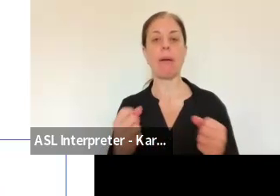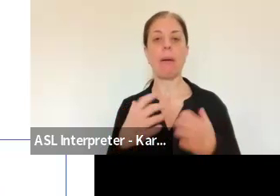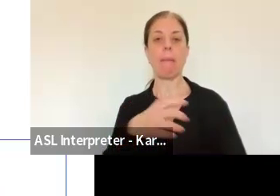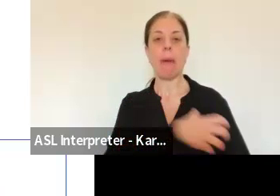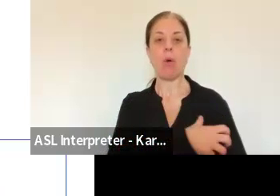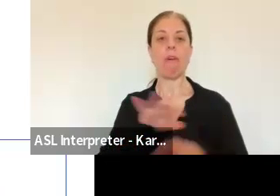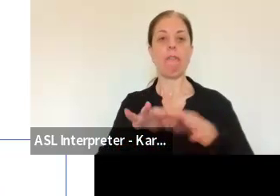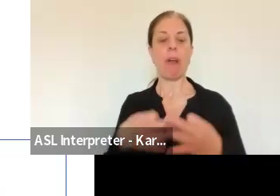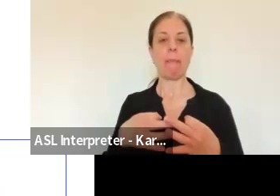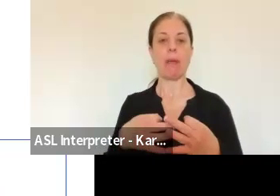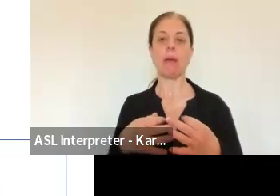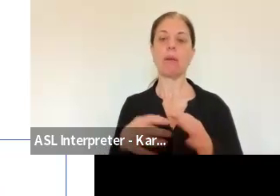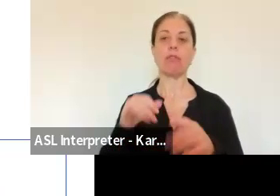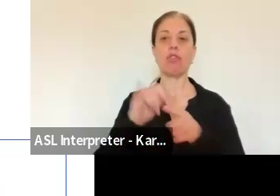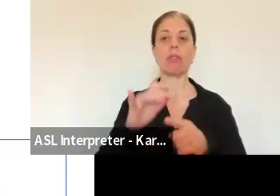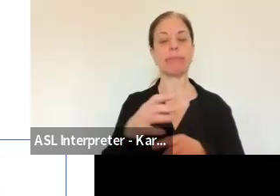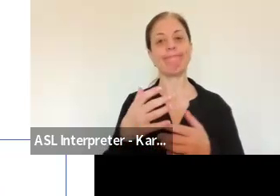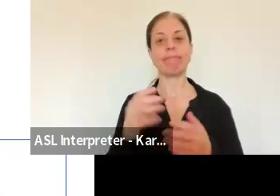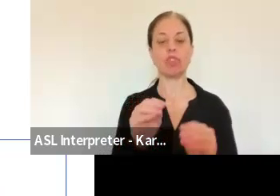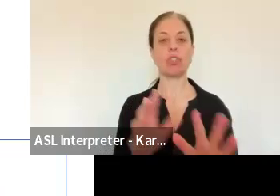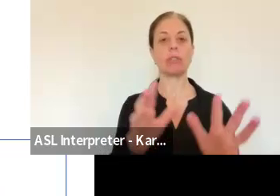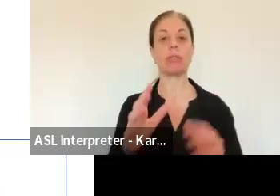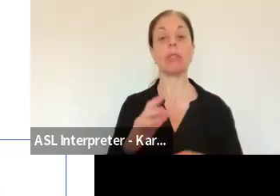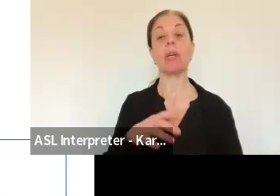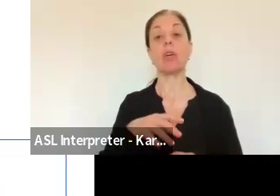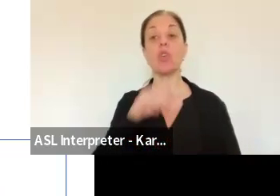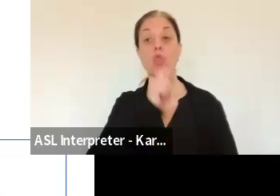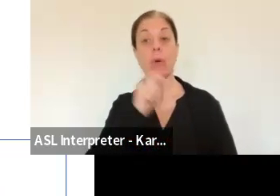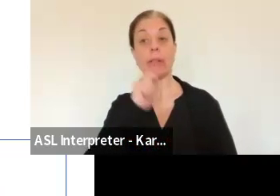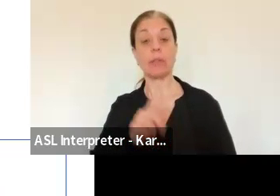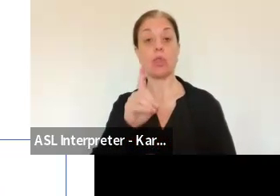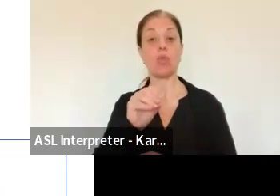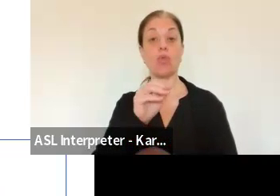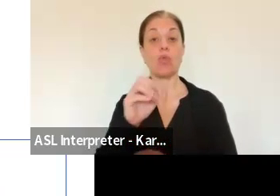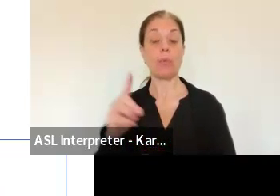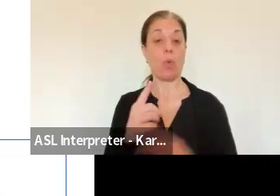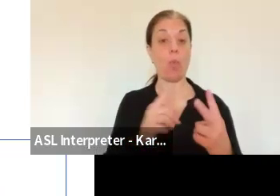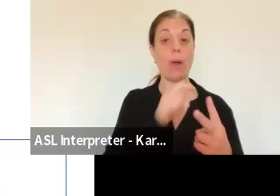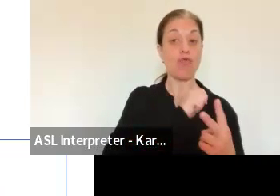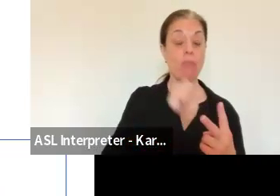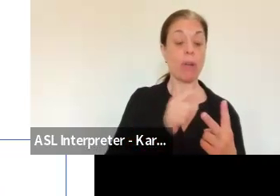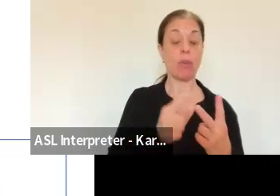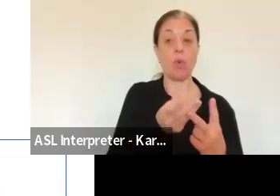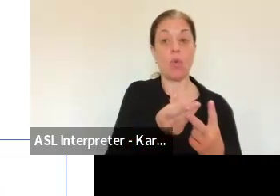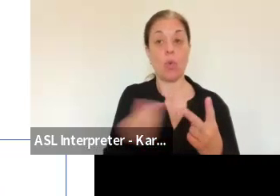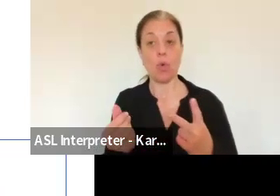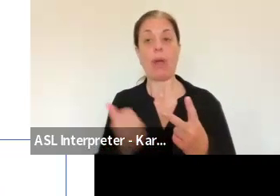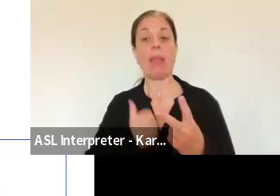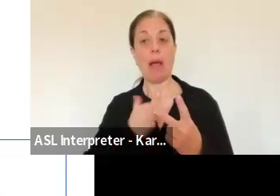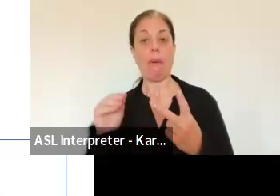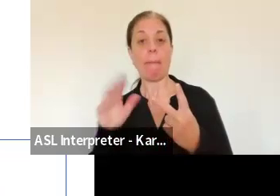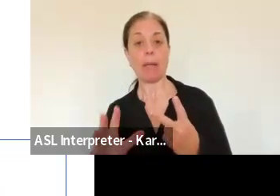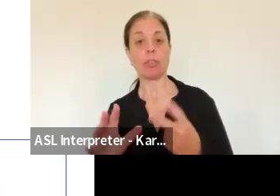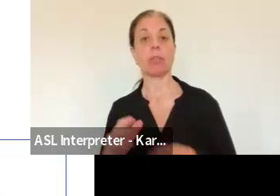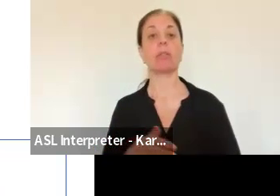curse. Every generation of pair of Penumbra twins is doomed, with one twin draining the other of their life and their magic.